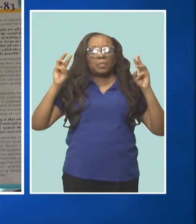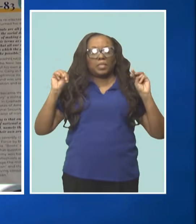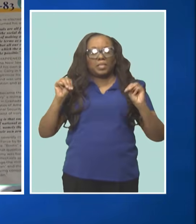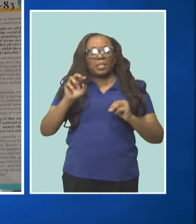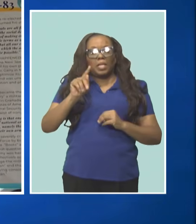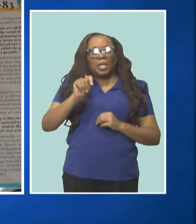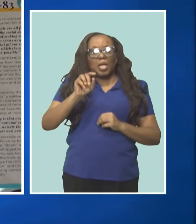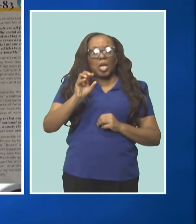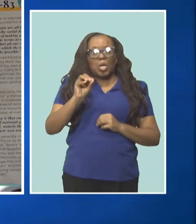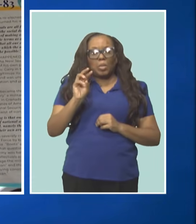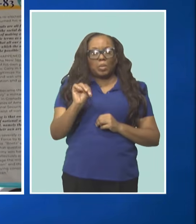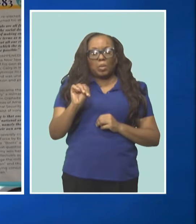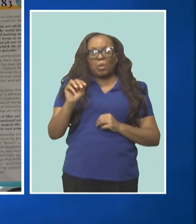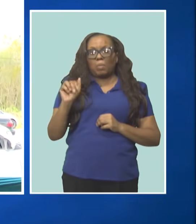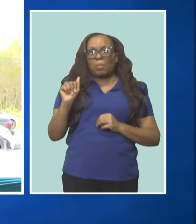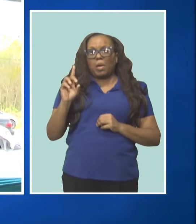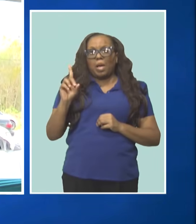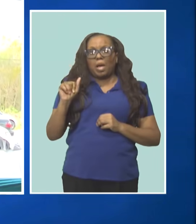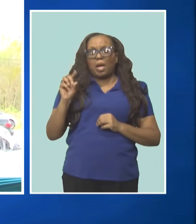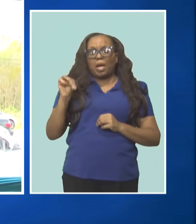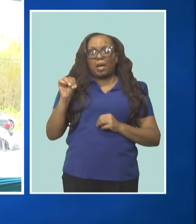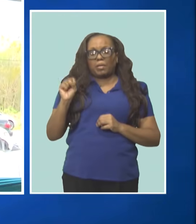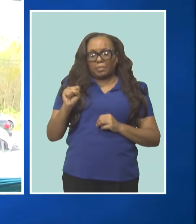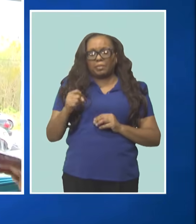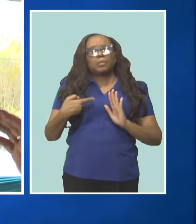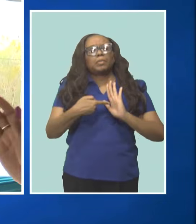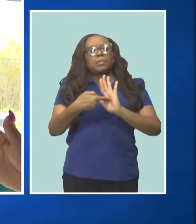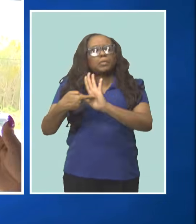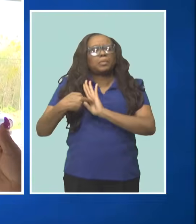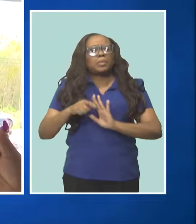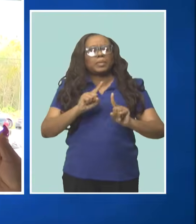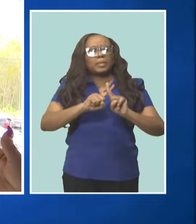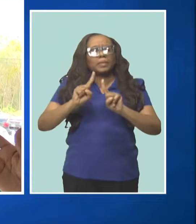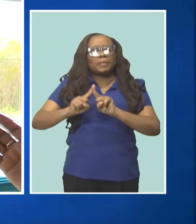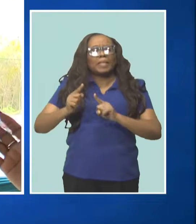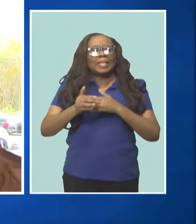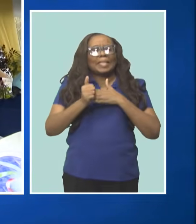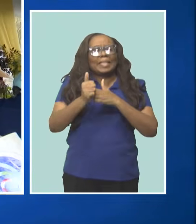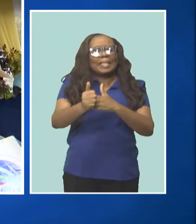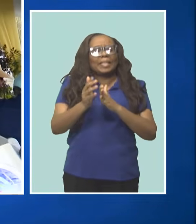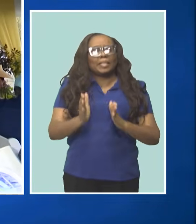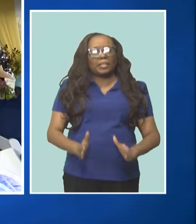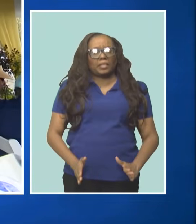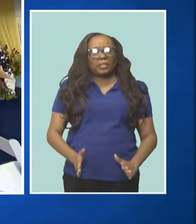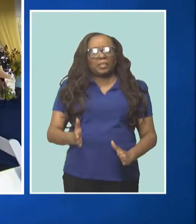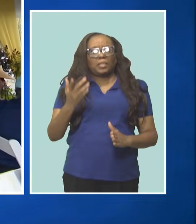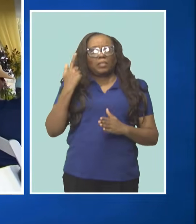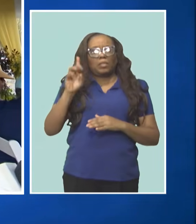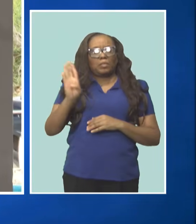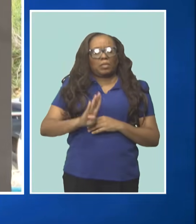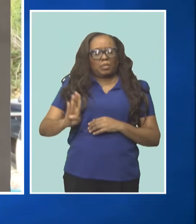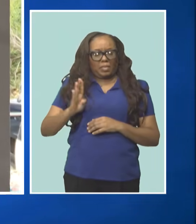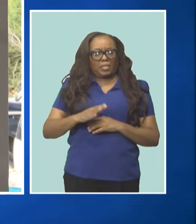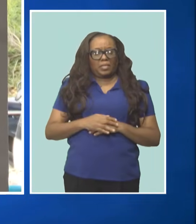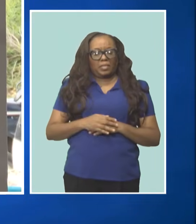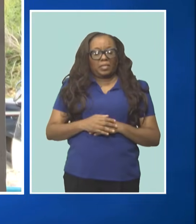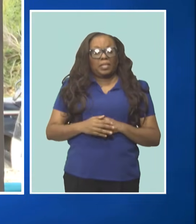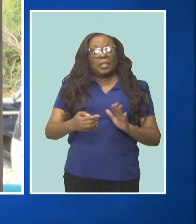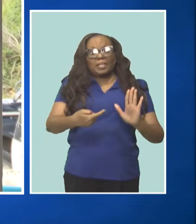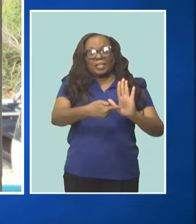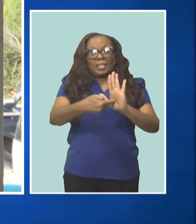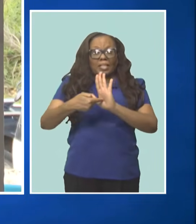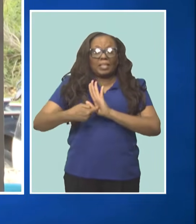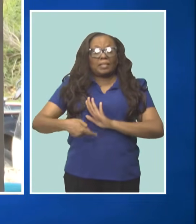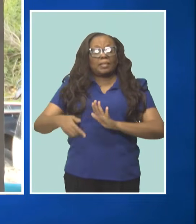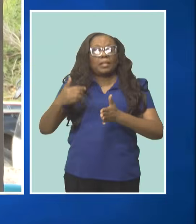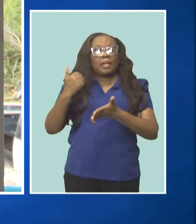been highlighting the island's former leaders during the regathering events. Chief Archivist Ingrid Thompson says exhibitions like these are helping